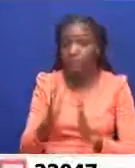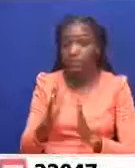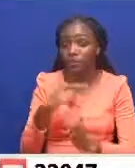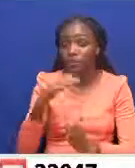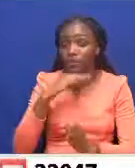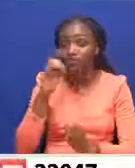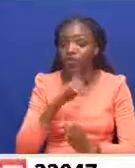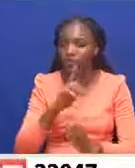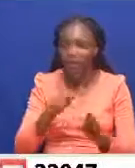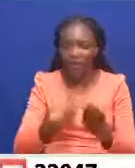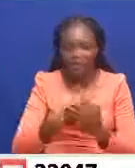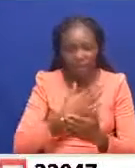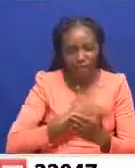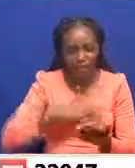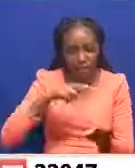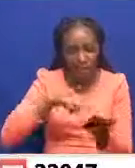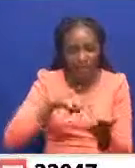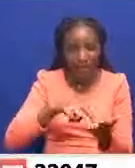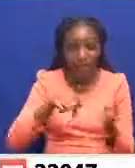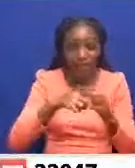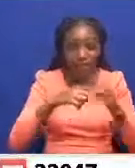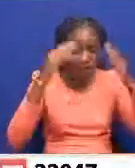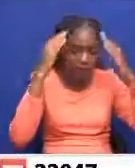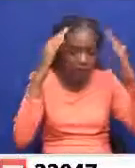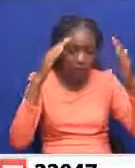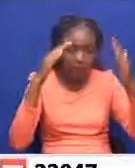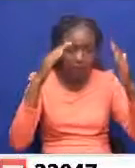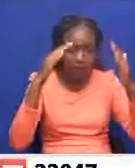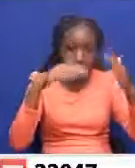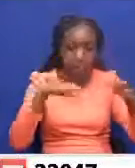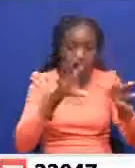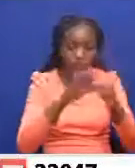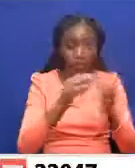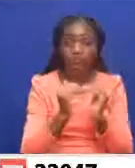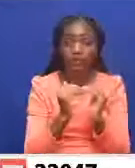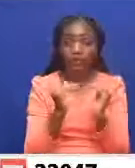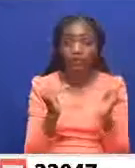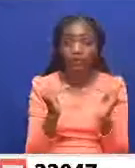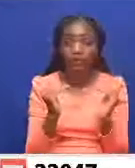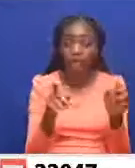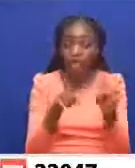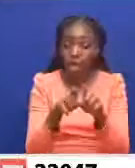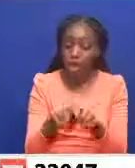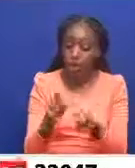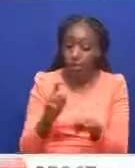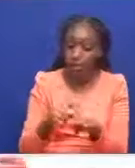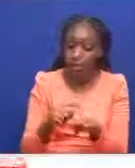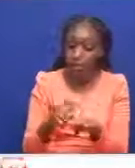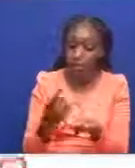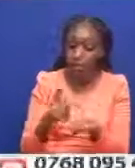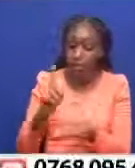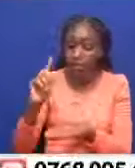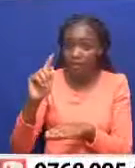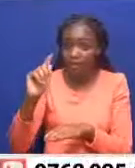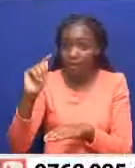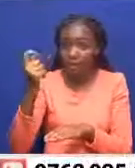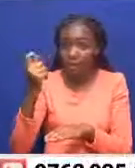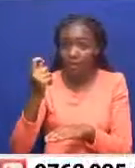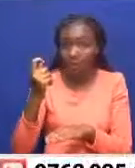all be ready to stand up to that commitment so that when the Kenyan